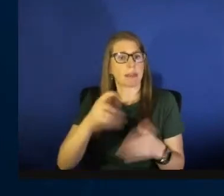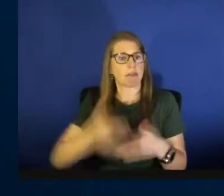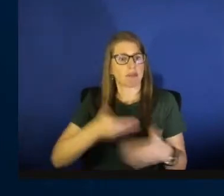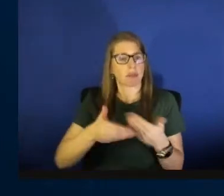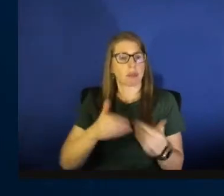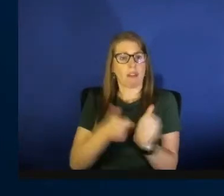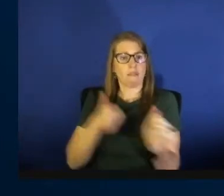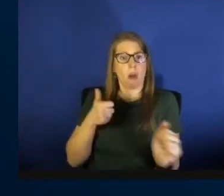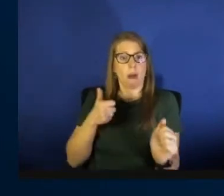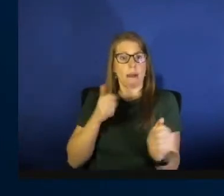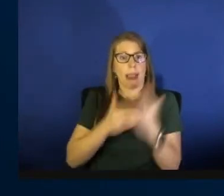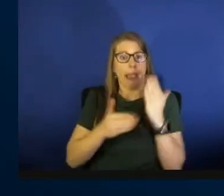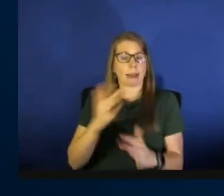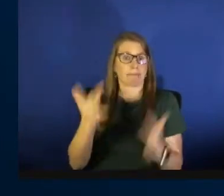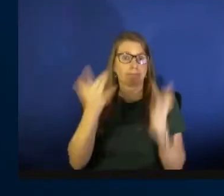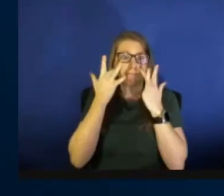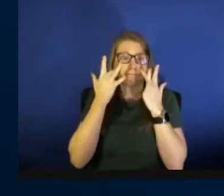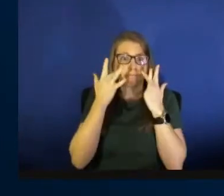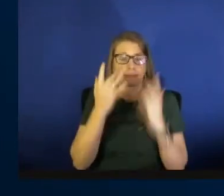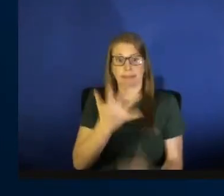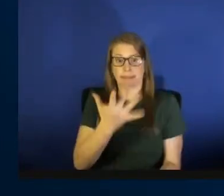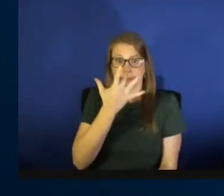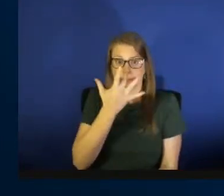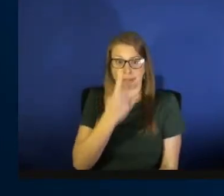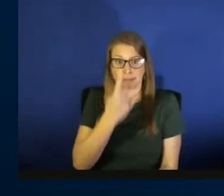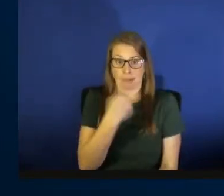in your eyes, your nose, your mouth.